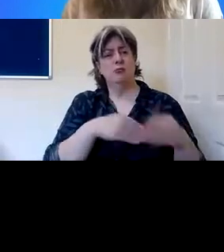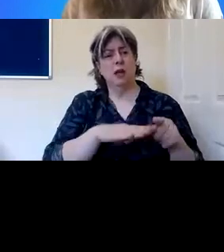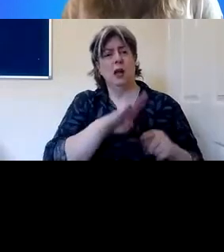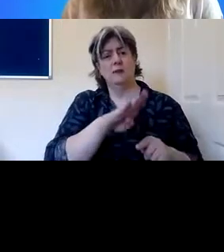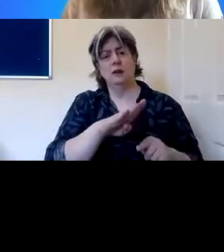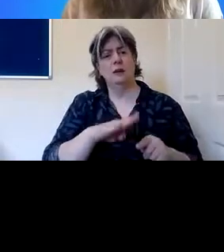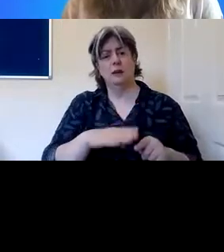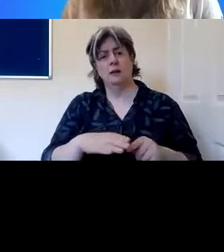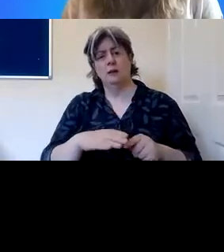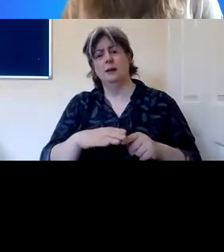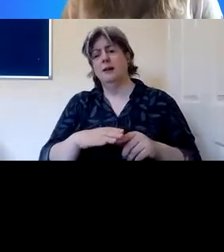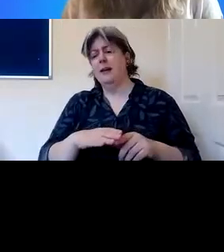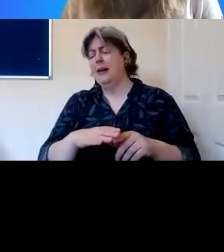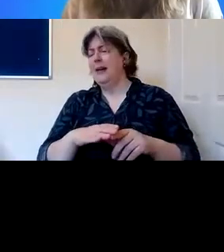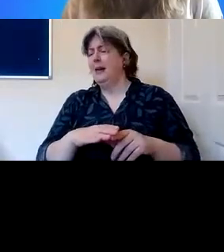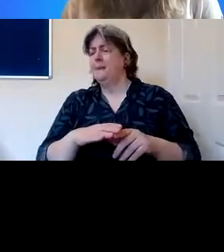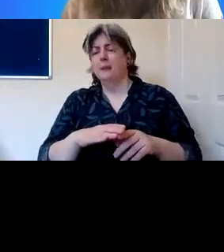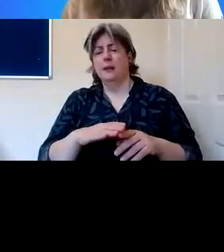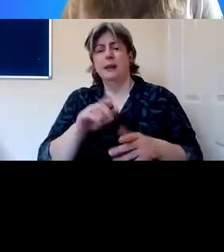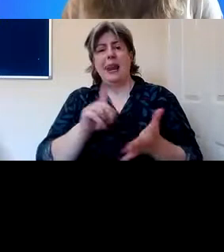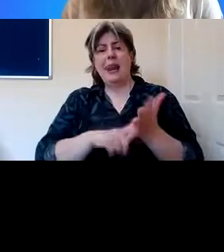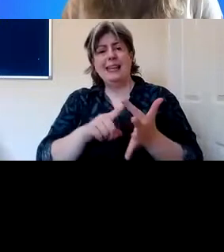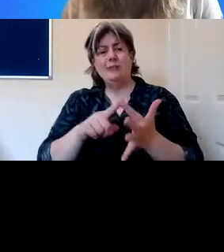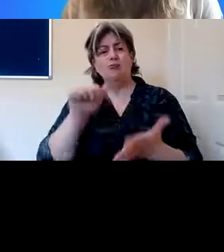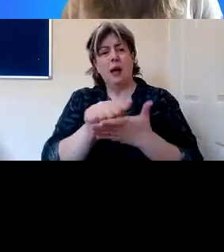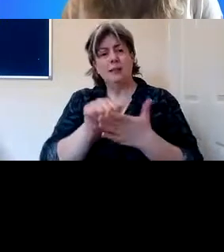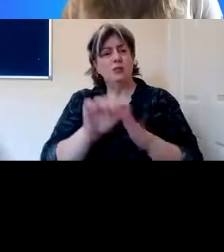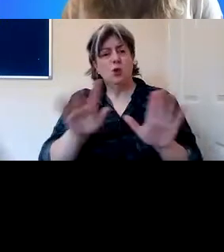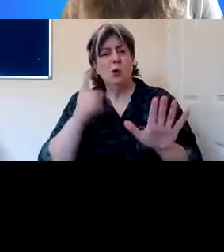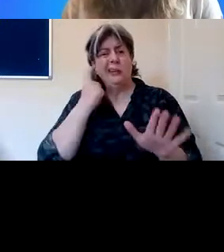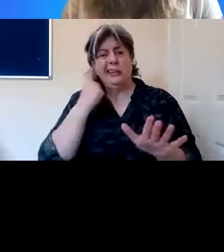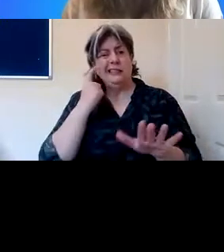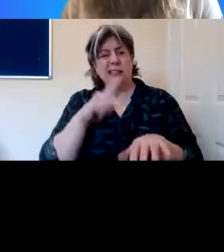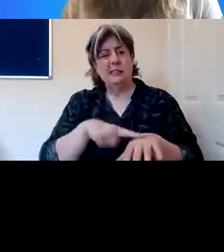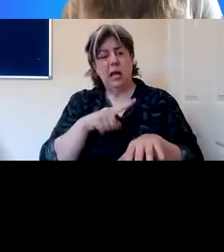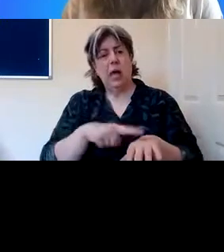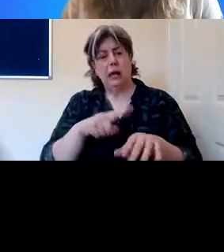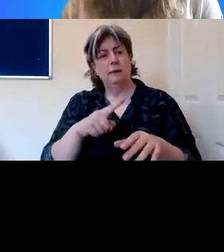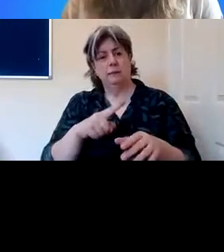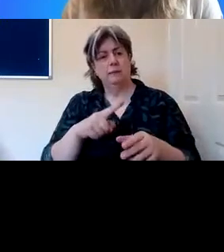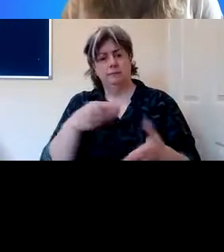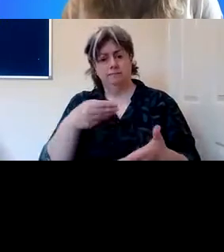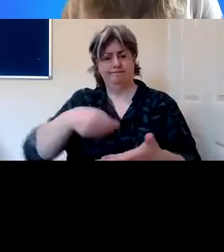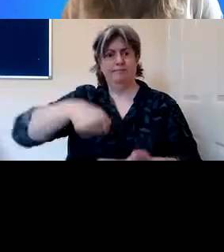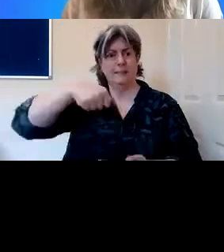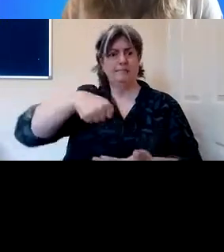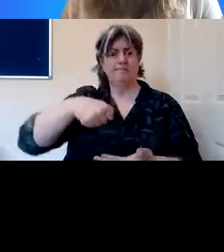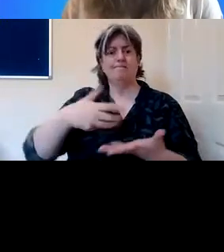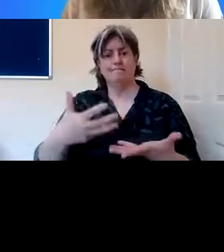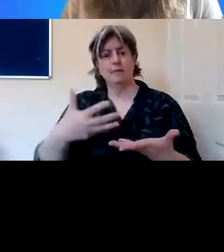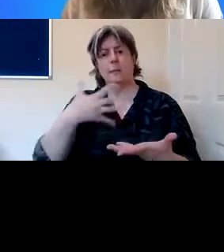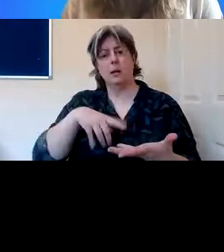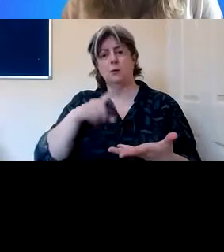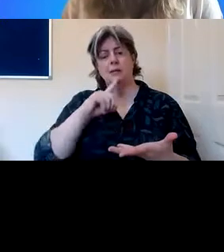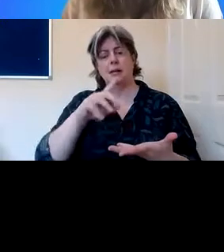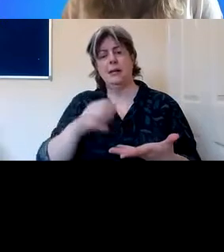easy time financially, and before I repeat what I've already said about our spending commitments, I do want to say that we've had our manifesto